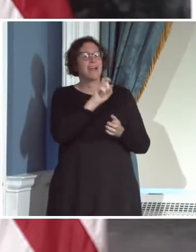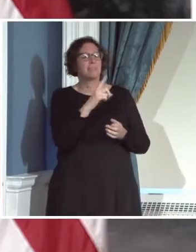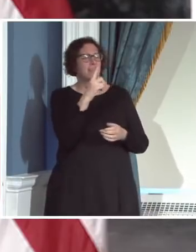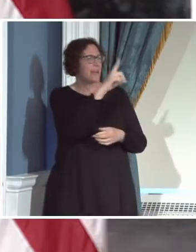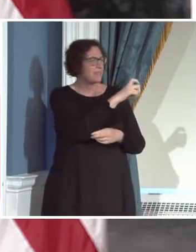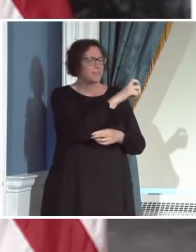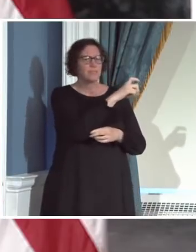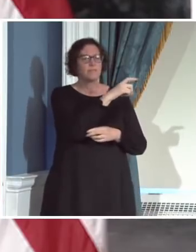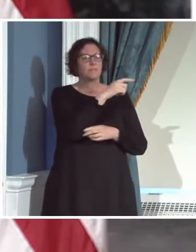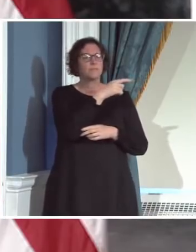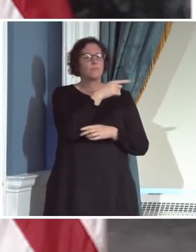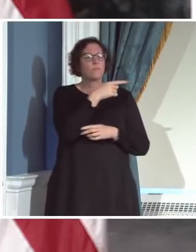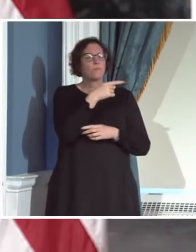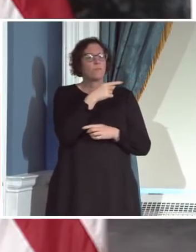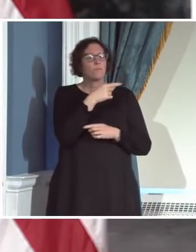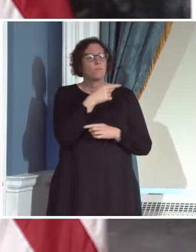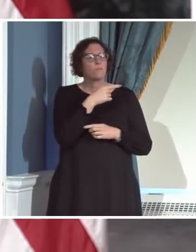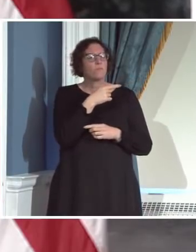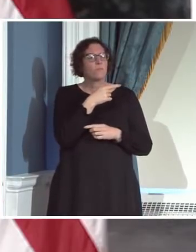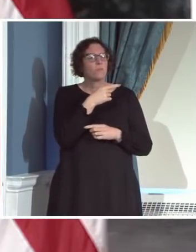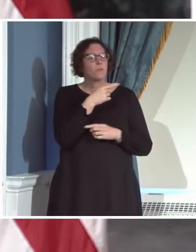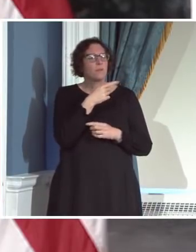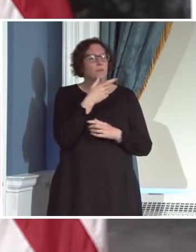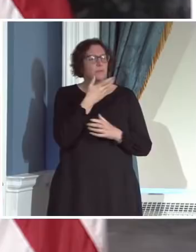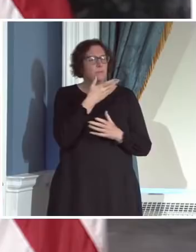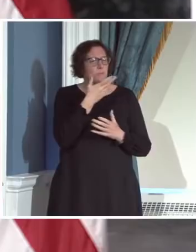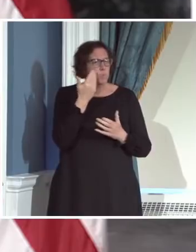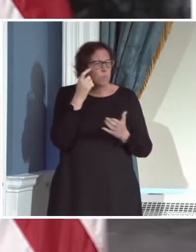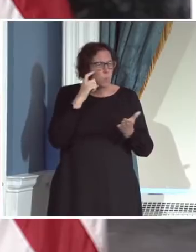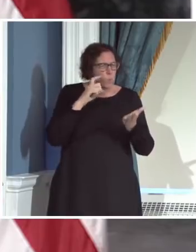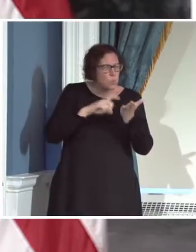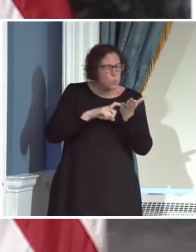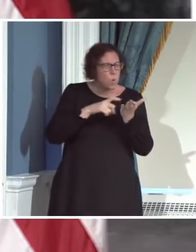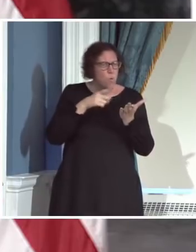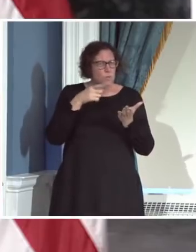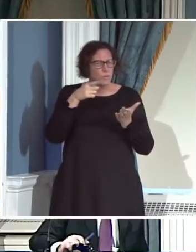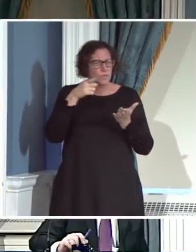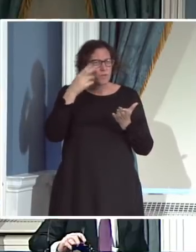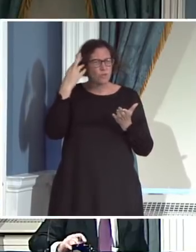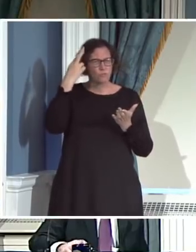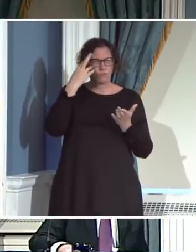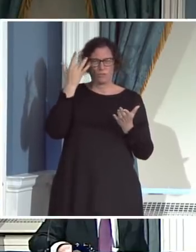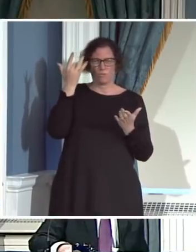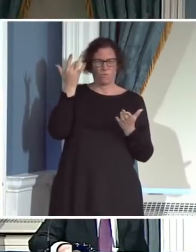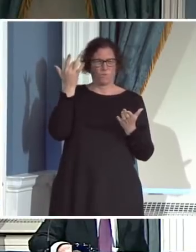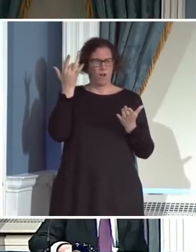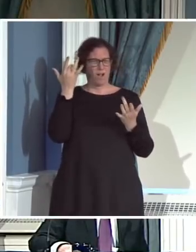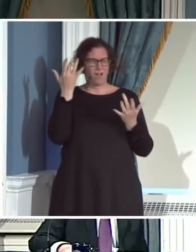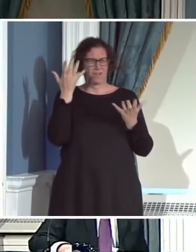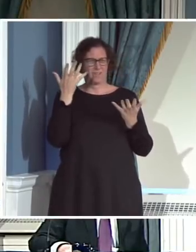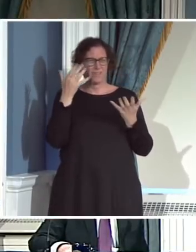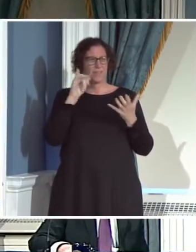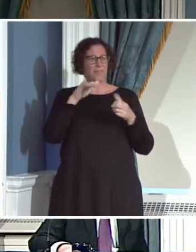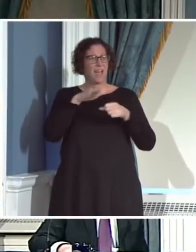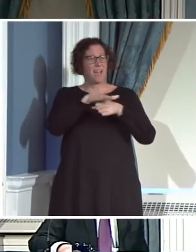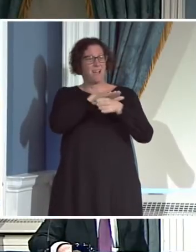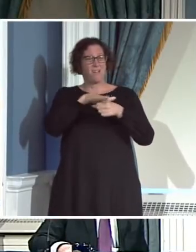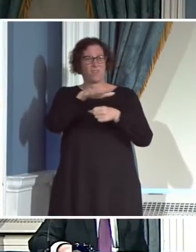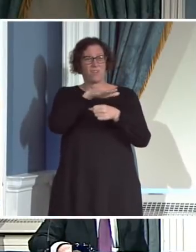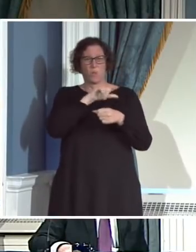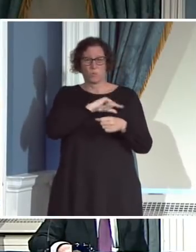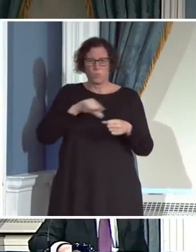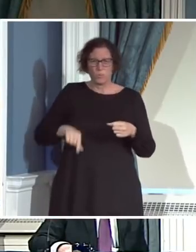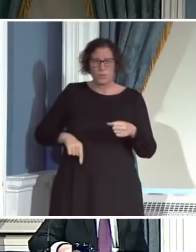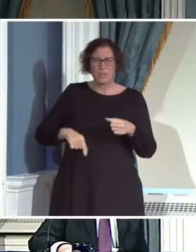guys as health professionals have found about why there is such a concentration in Queens specifically. And